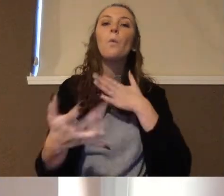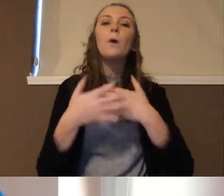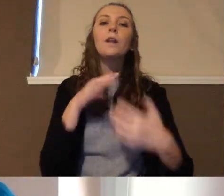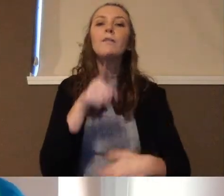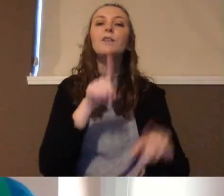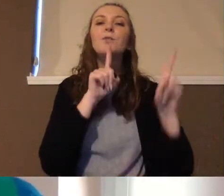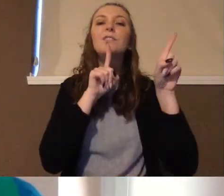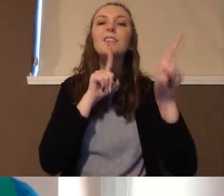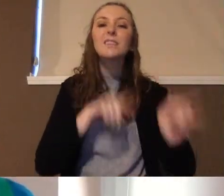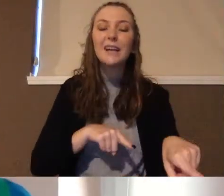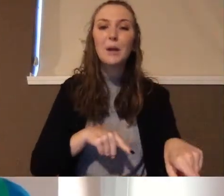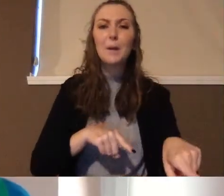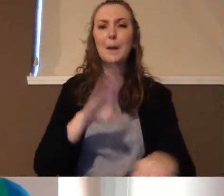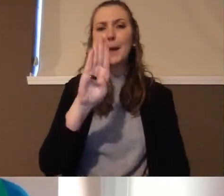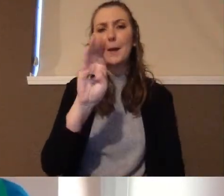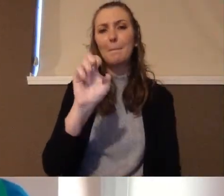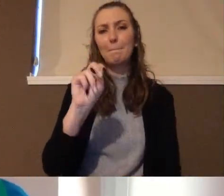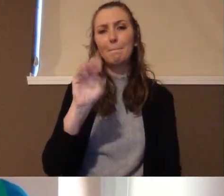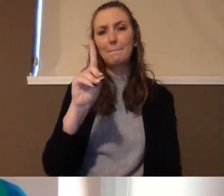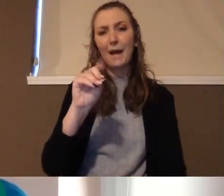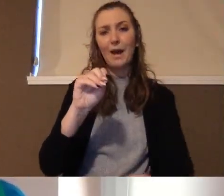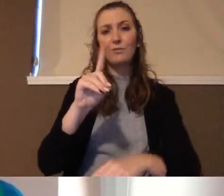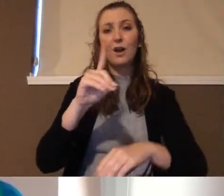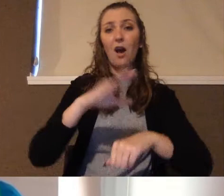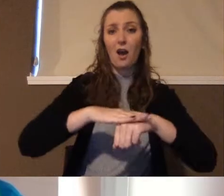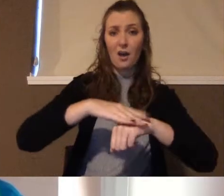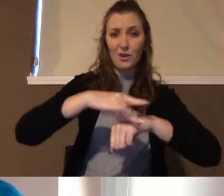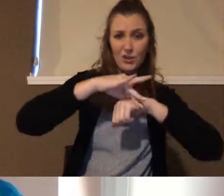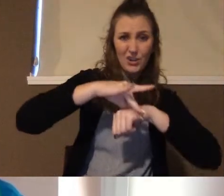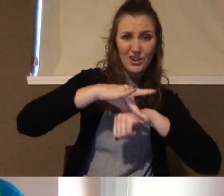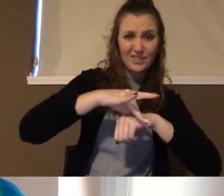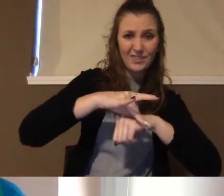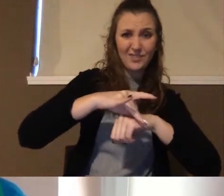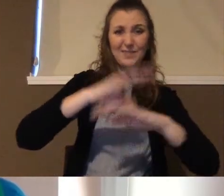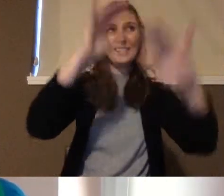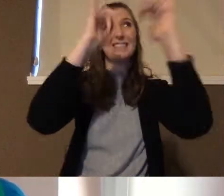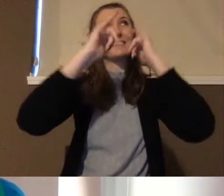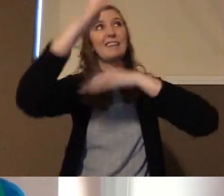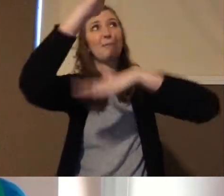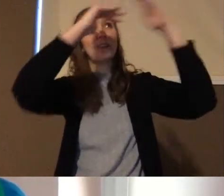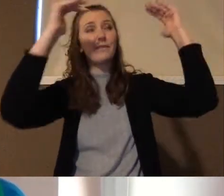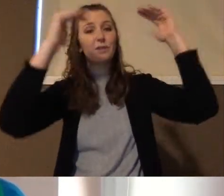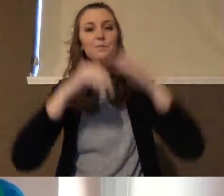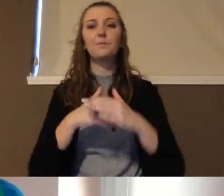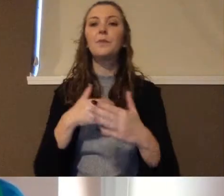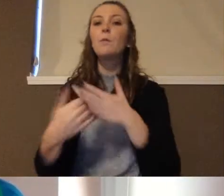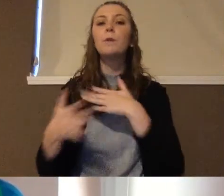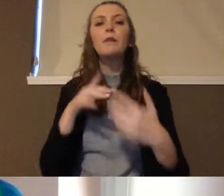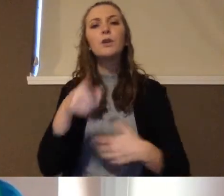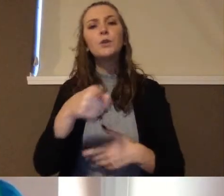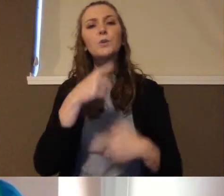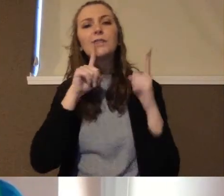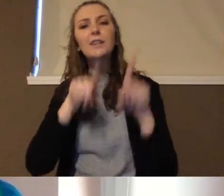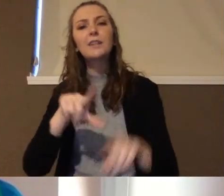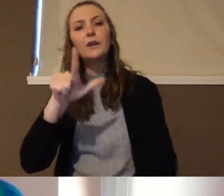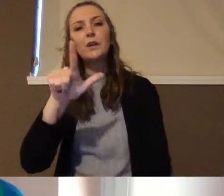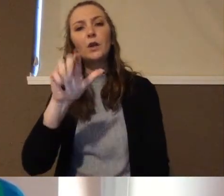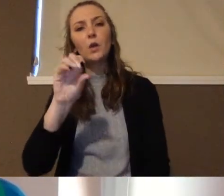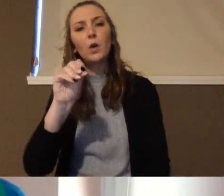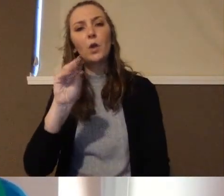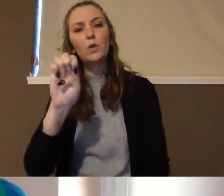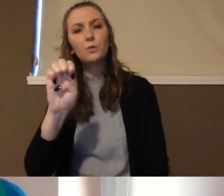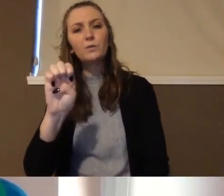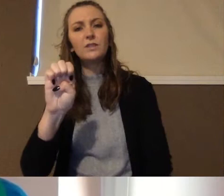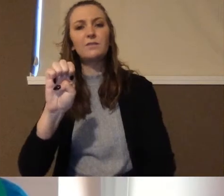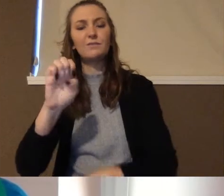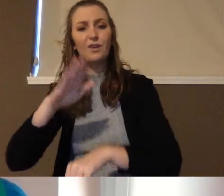What in the world does Jesus mean when he says, "Whatever you declare bound on earth will be bound